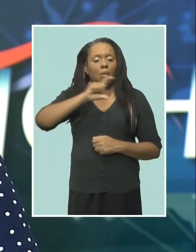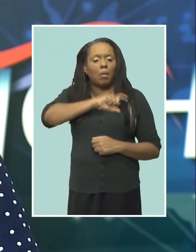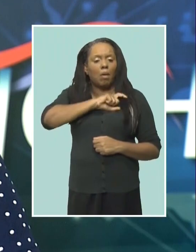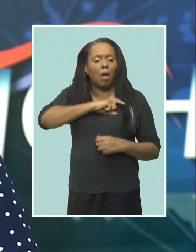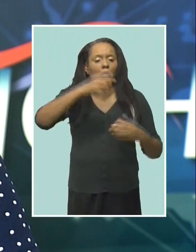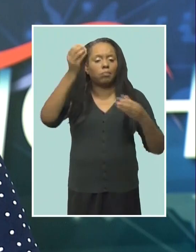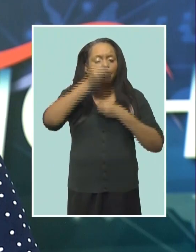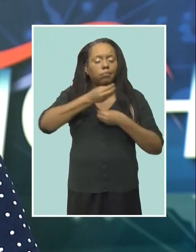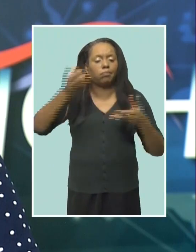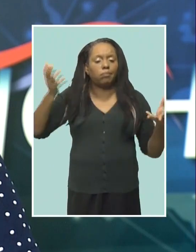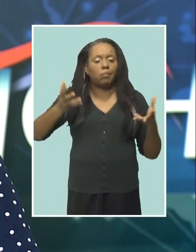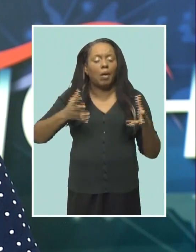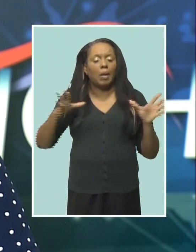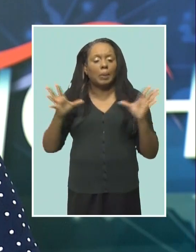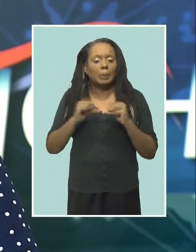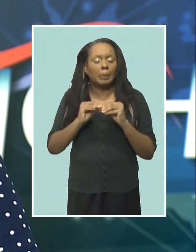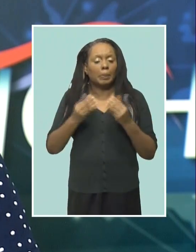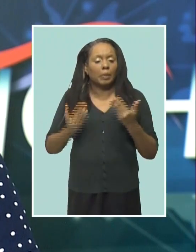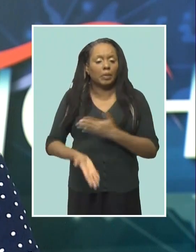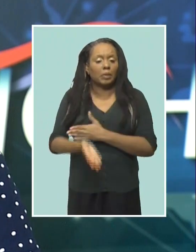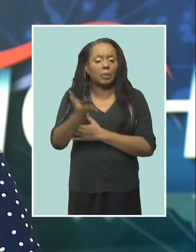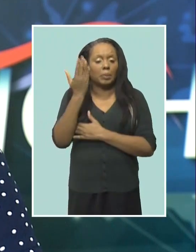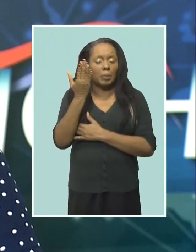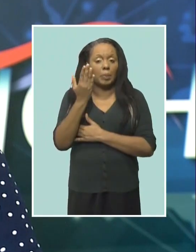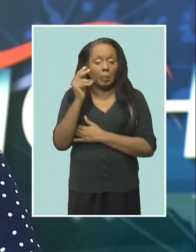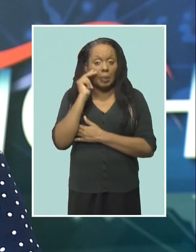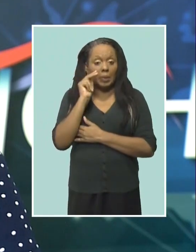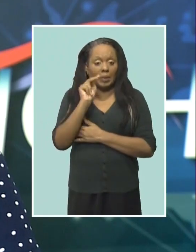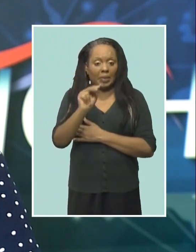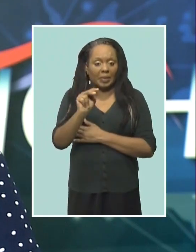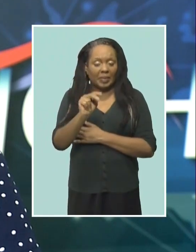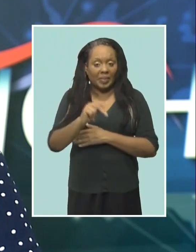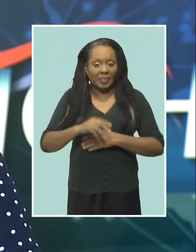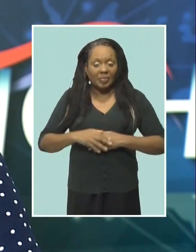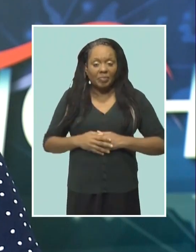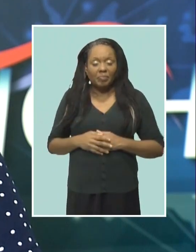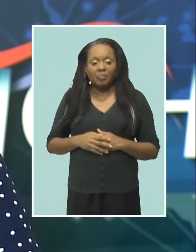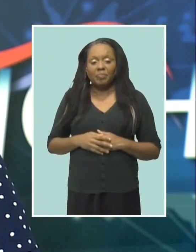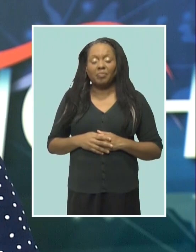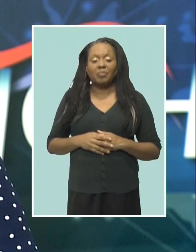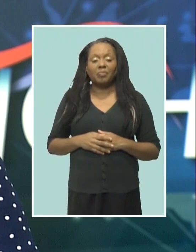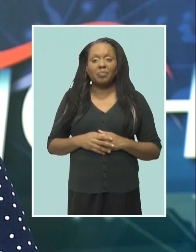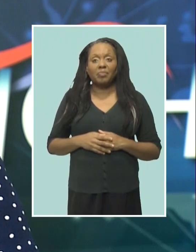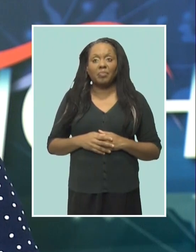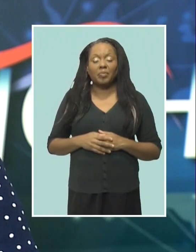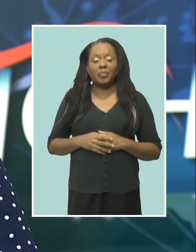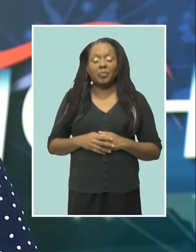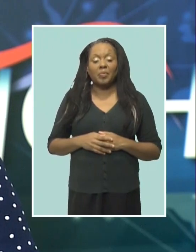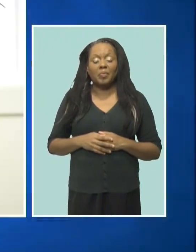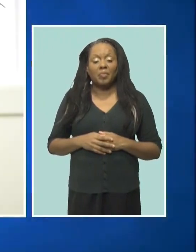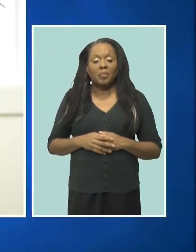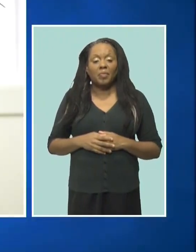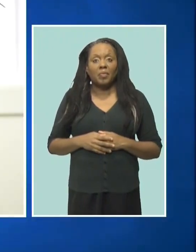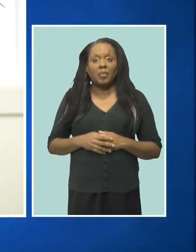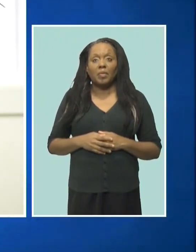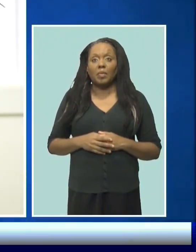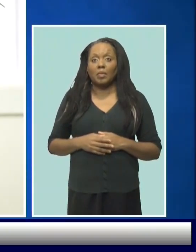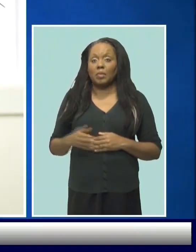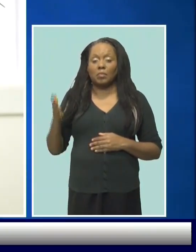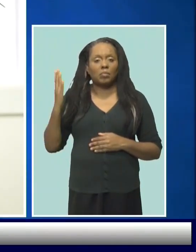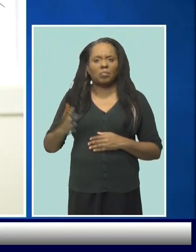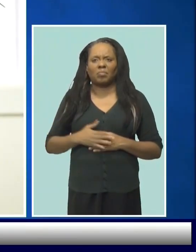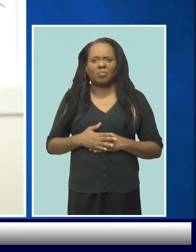message during a hastily called media conference this morning. Crystal Hoyt was there and she filed this report. This is not